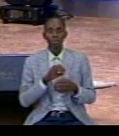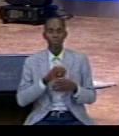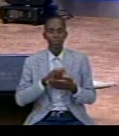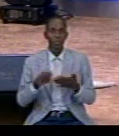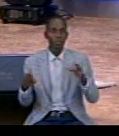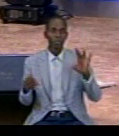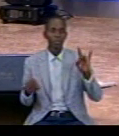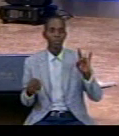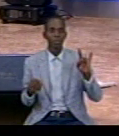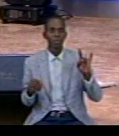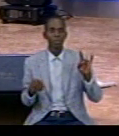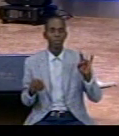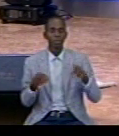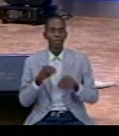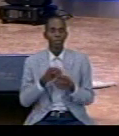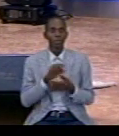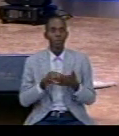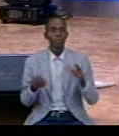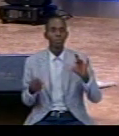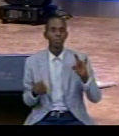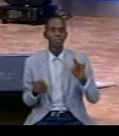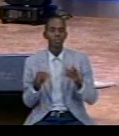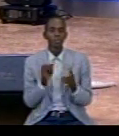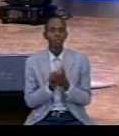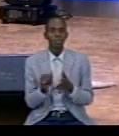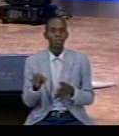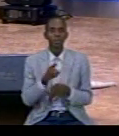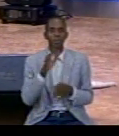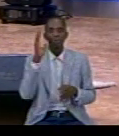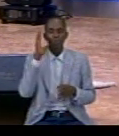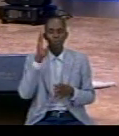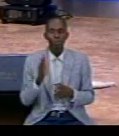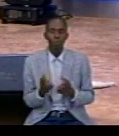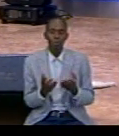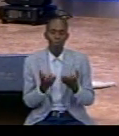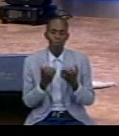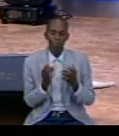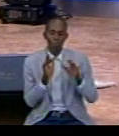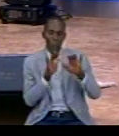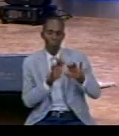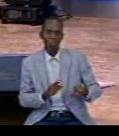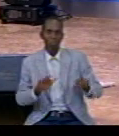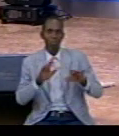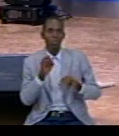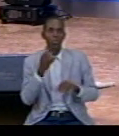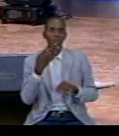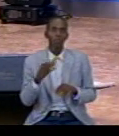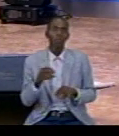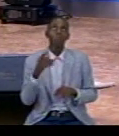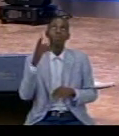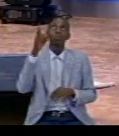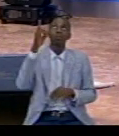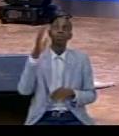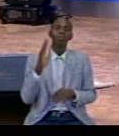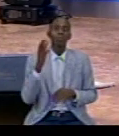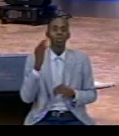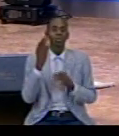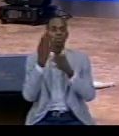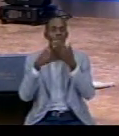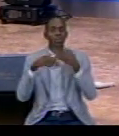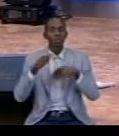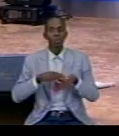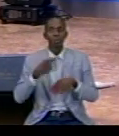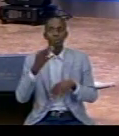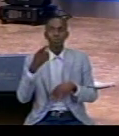18. In verse 18, that they would desire mercies of the Lord of heaven, of